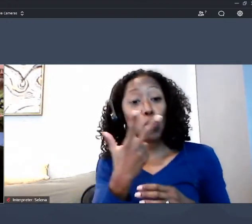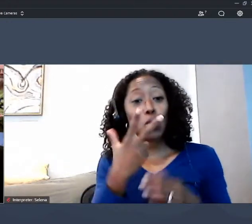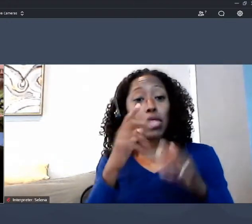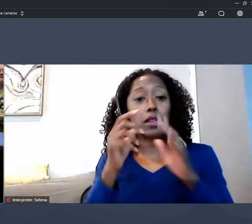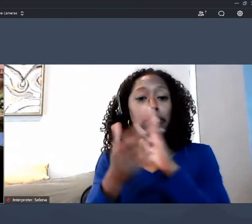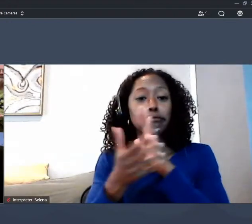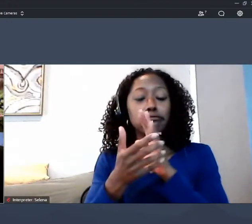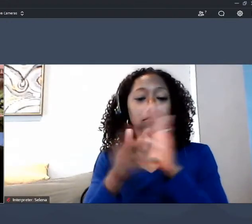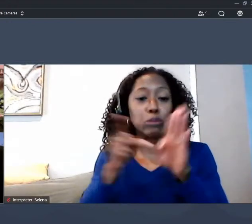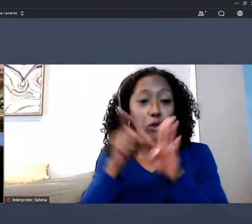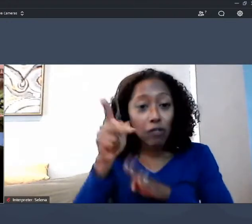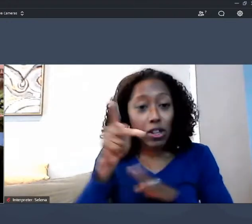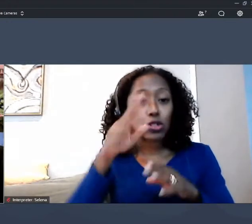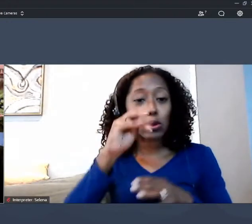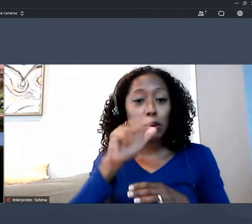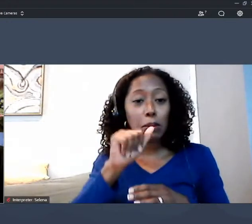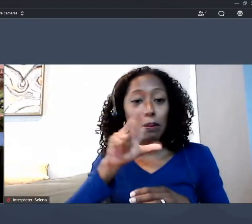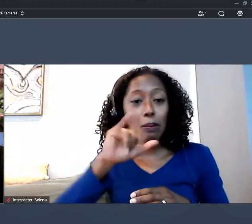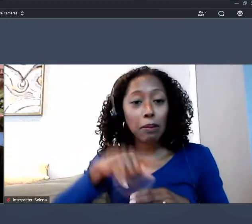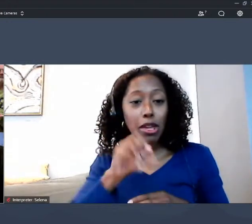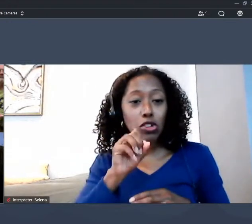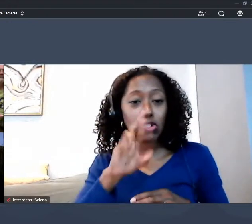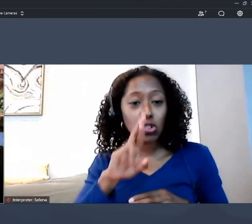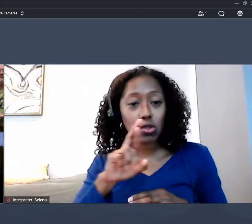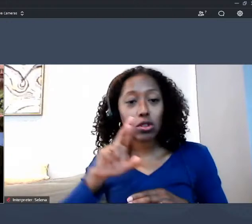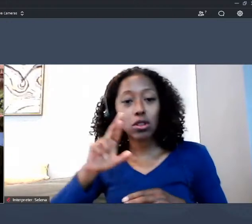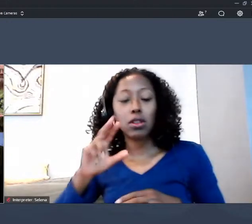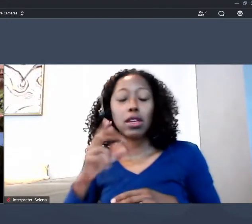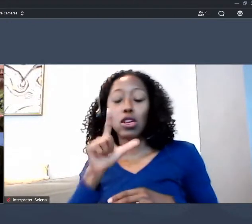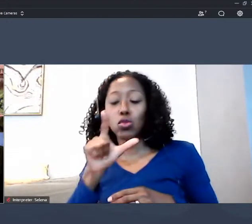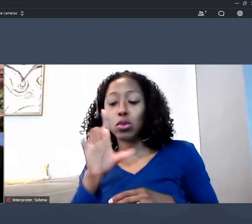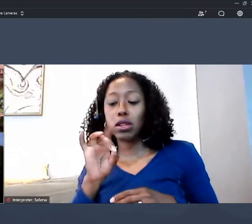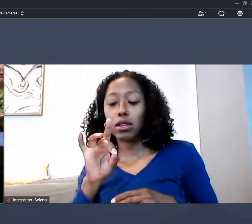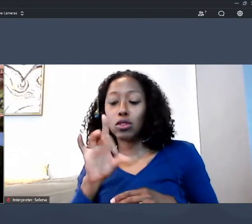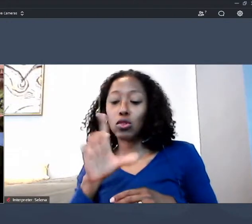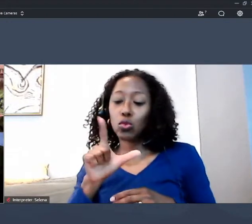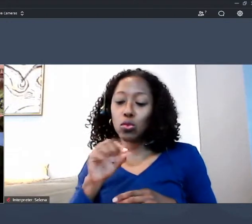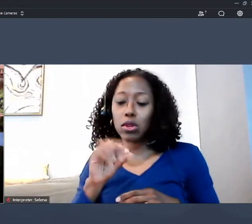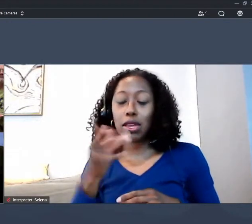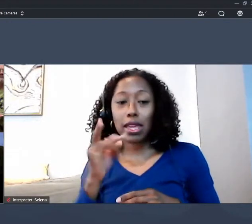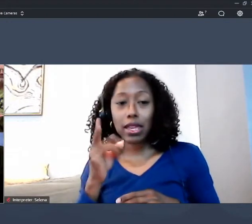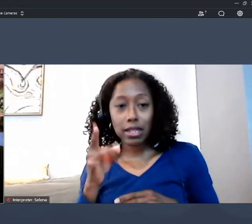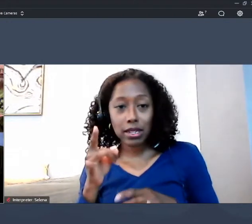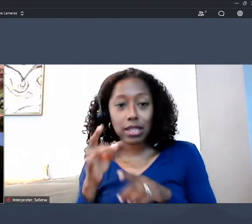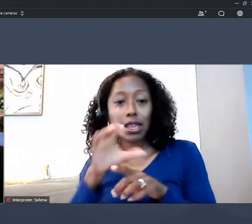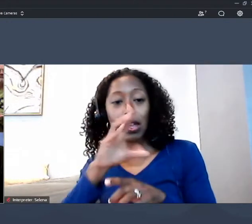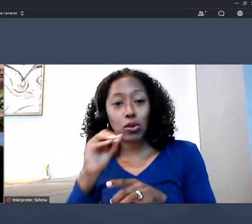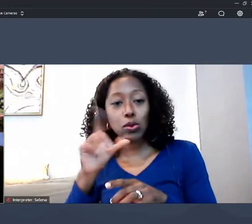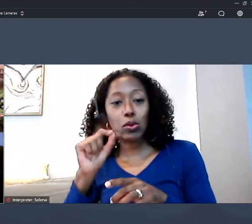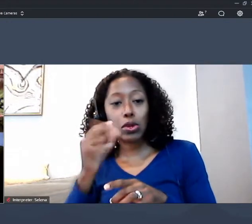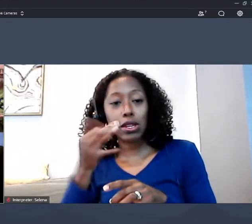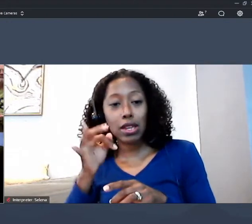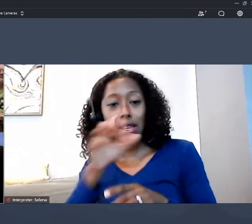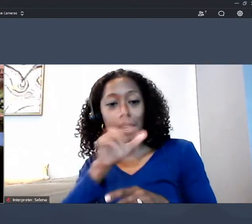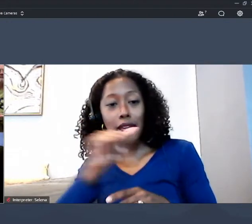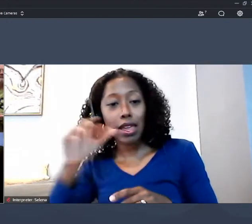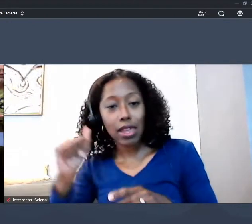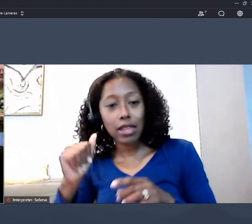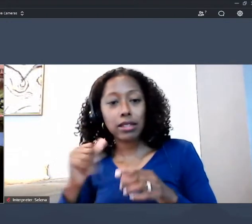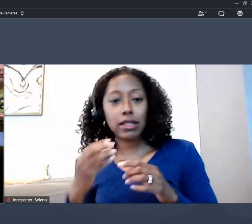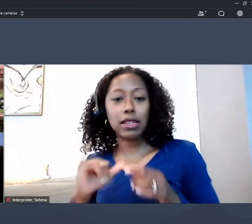the 2017 U.S. Women's Open, the 2018 Evian Championship, and the 2019 A&A